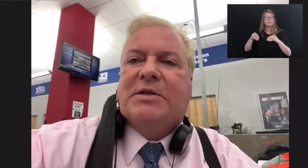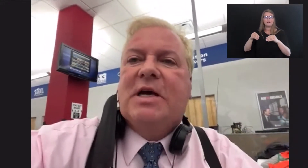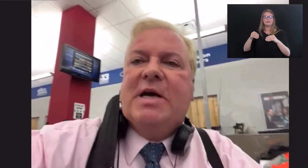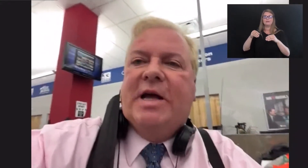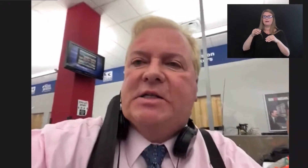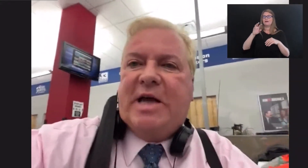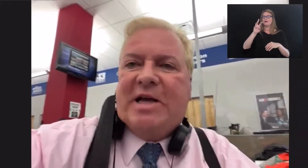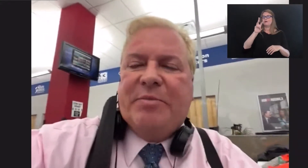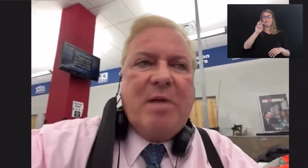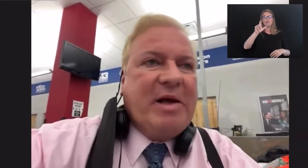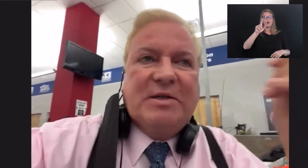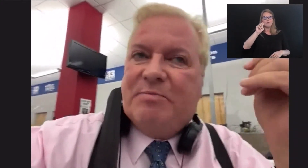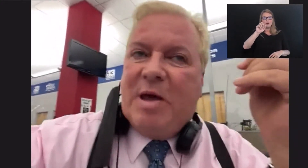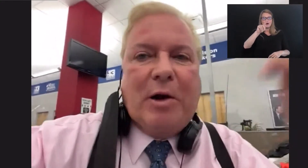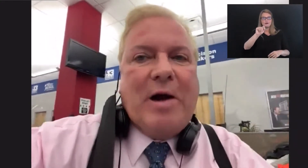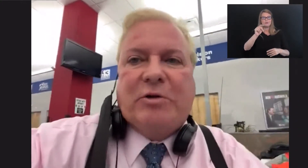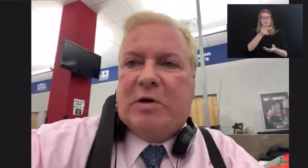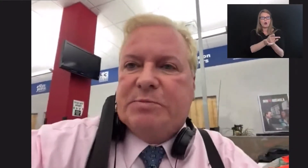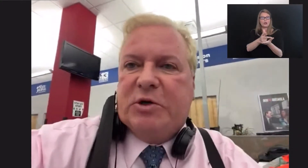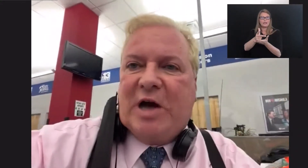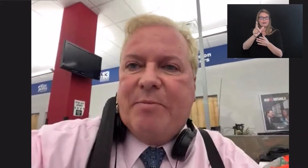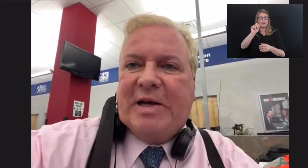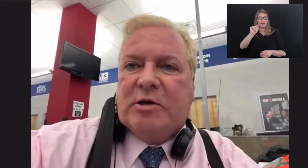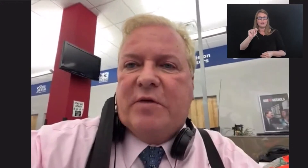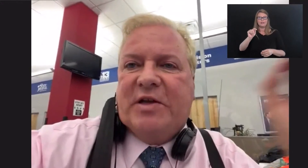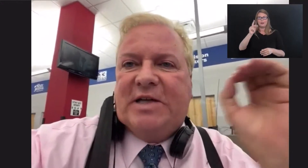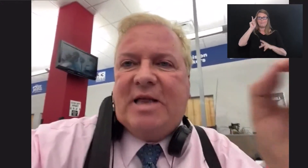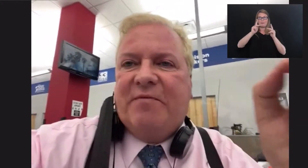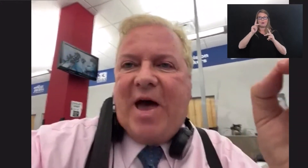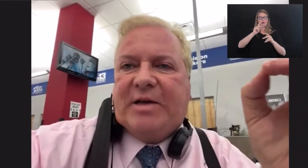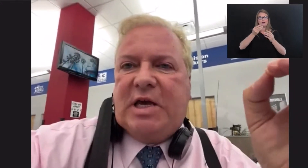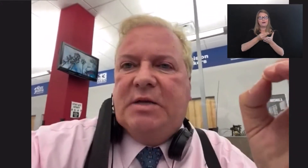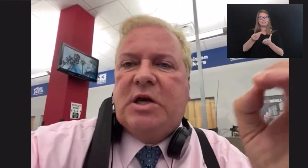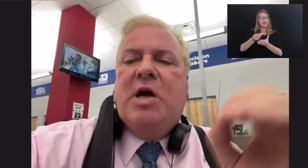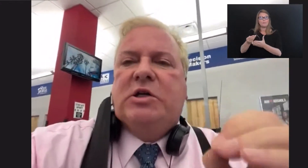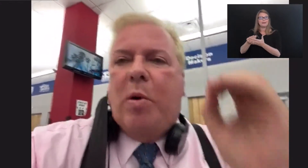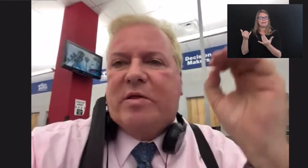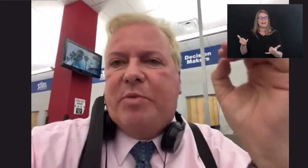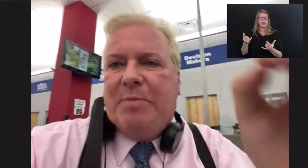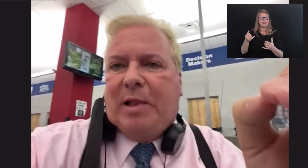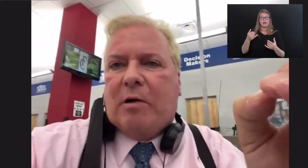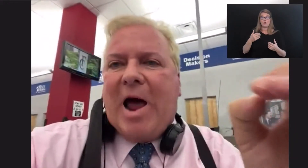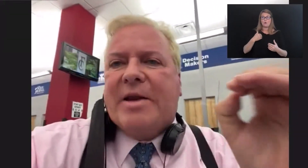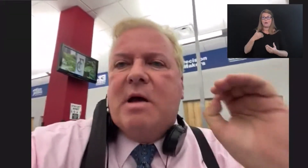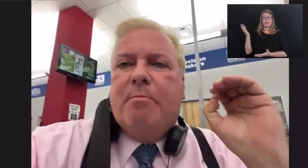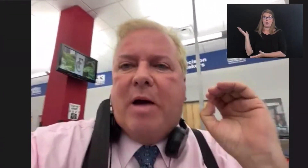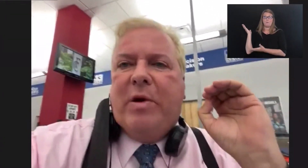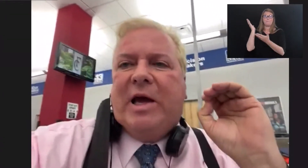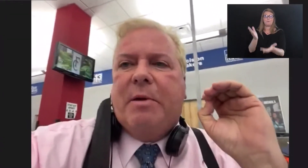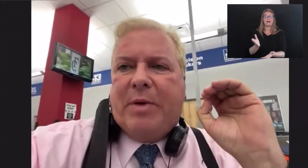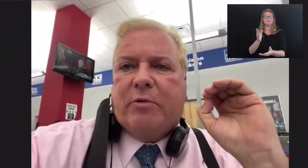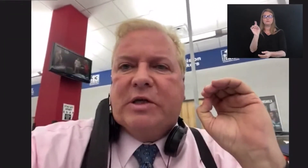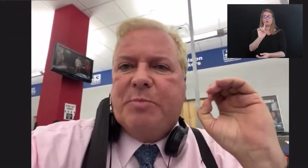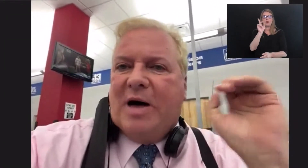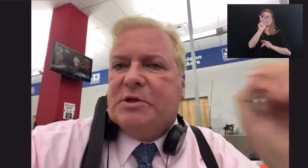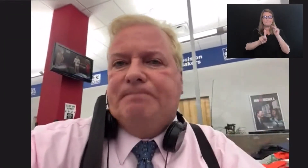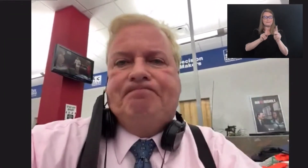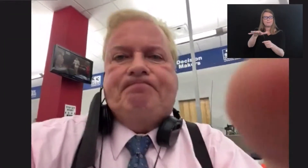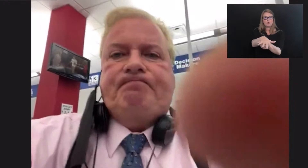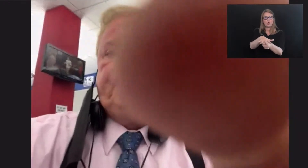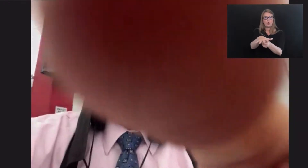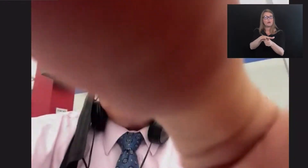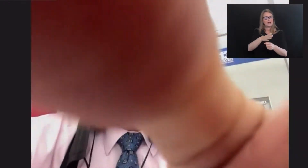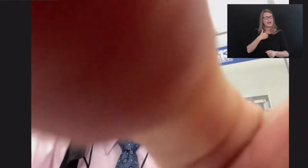parking lots and setting up there because people are out Christmas shopping now. So if you take the vaccines to where the people are at, might we get a better